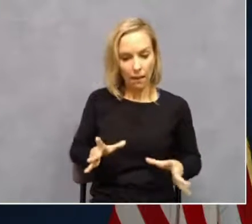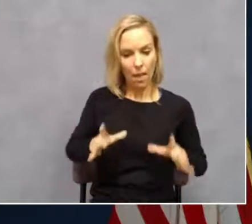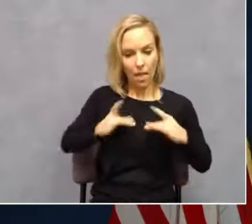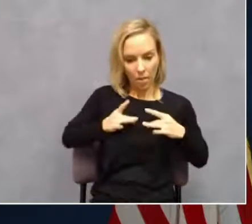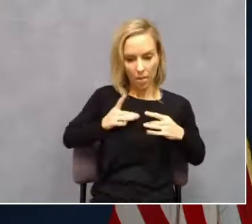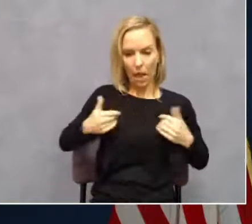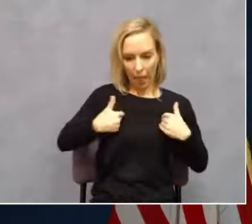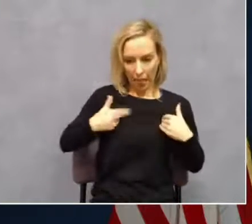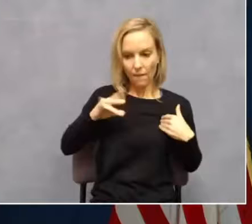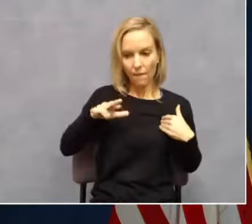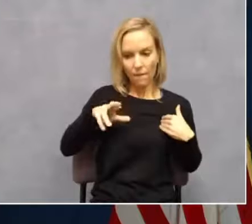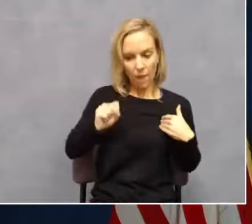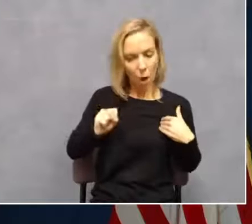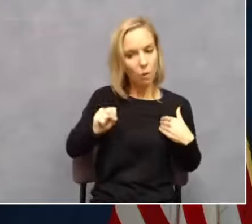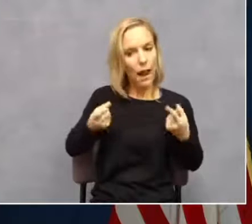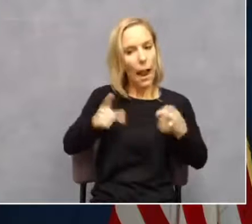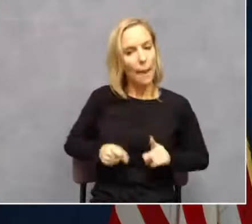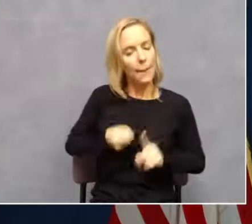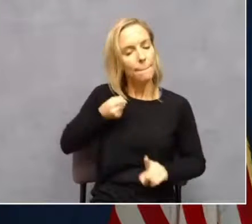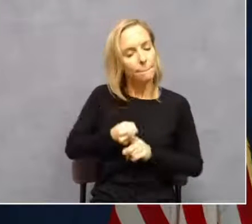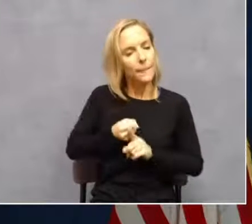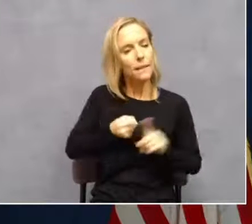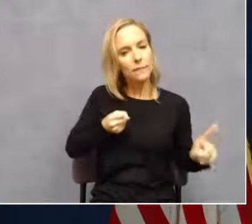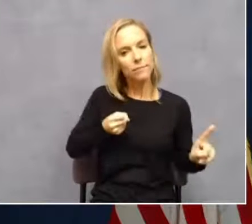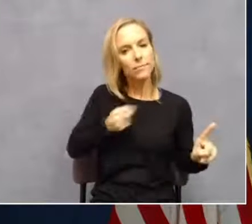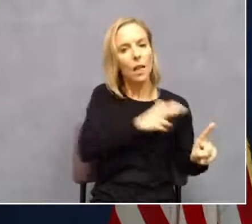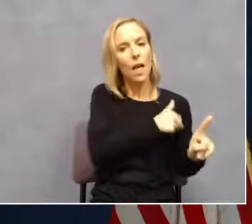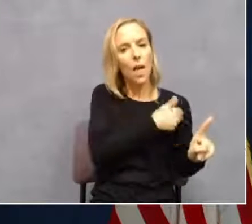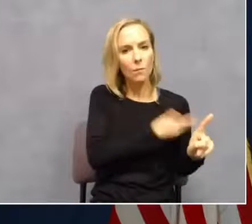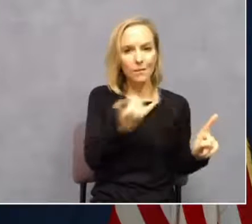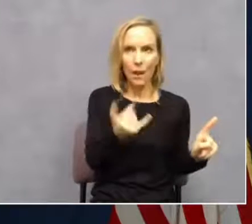ICU, and I think it's 1.4% right now